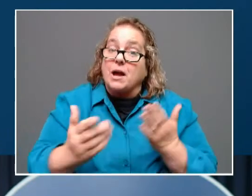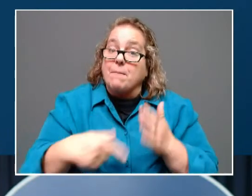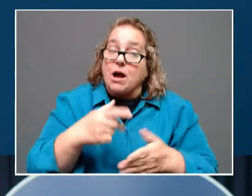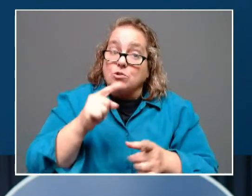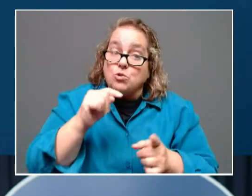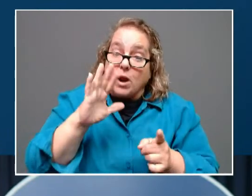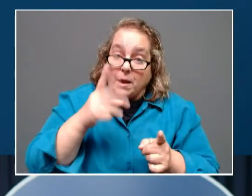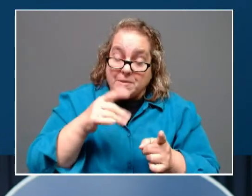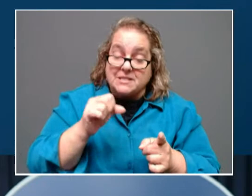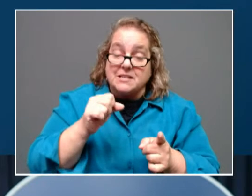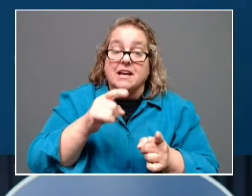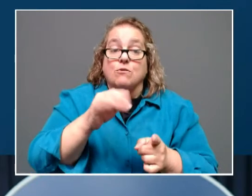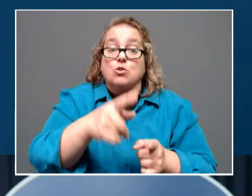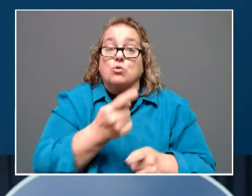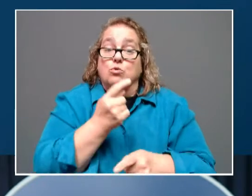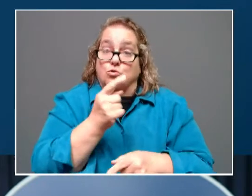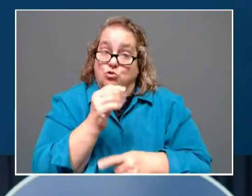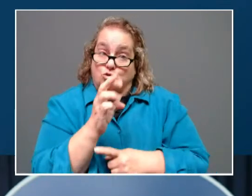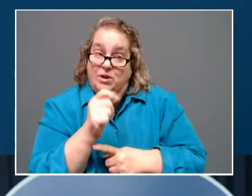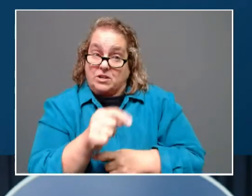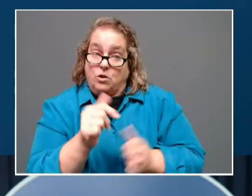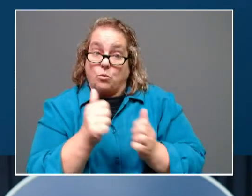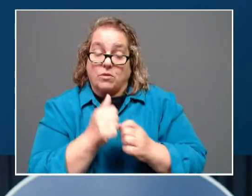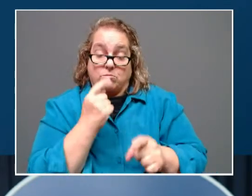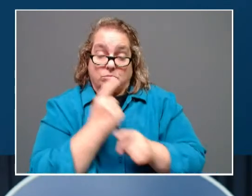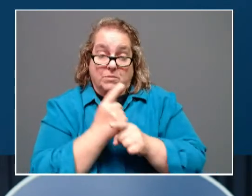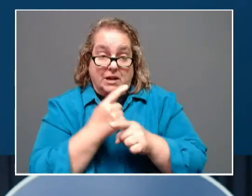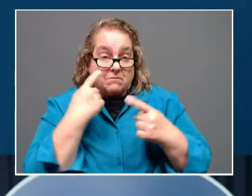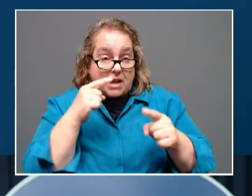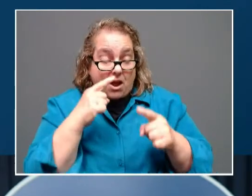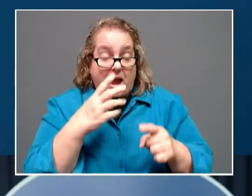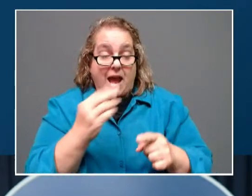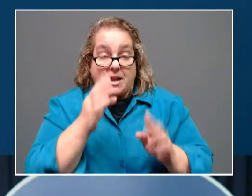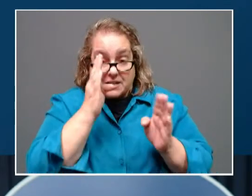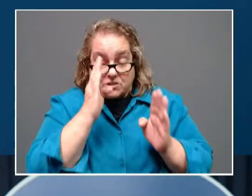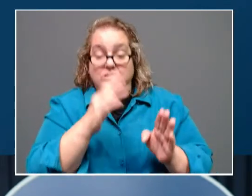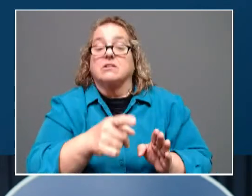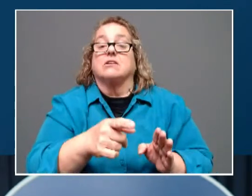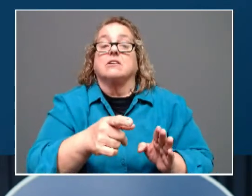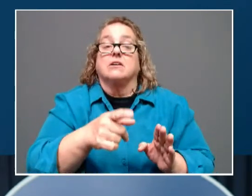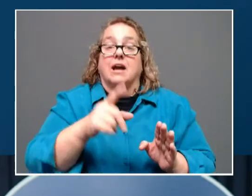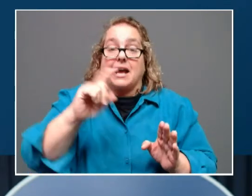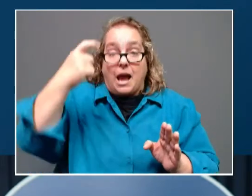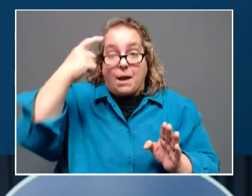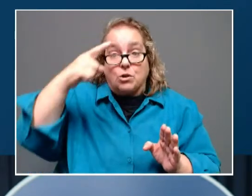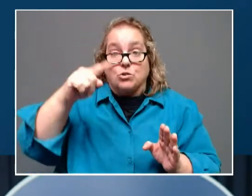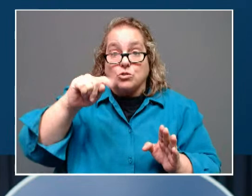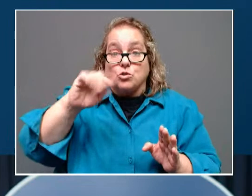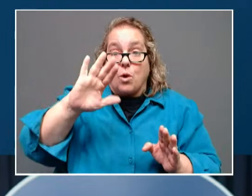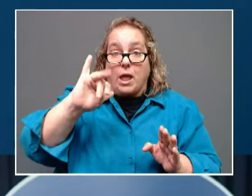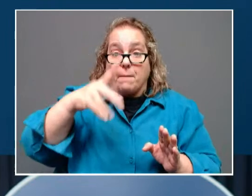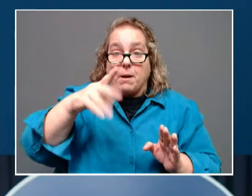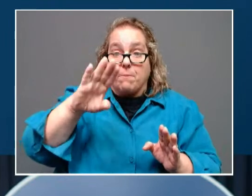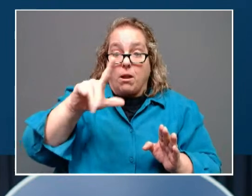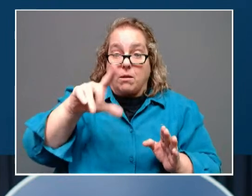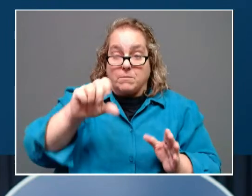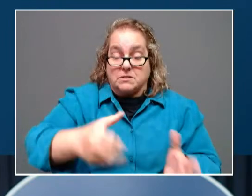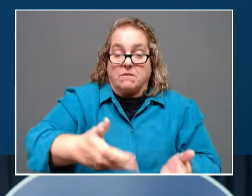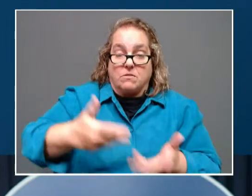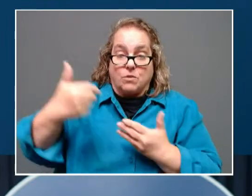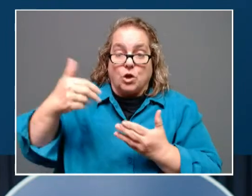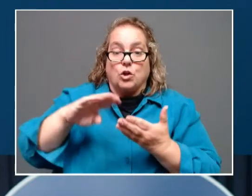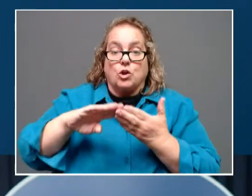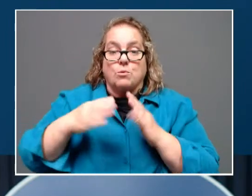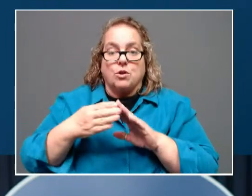bloom again. Andy and I are honored to donate this year's Capitol tulip bulbs to the communities in Western Kentucky that were impacted